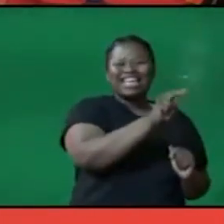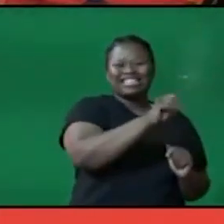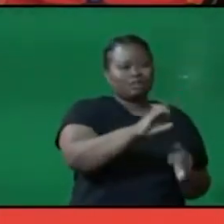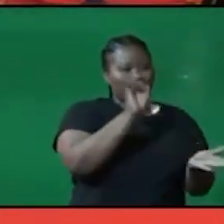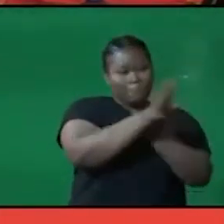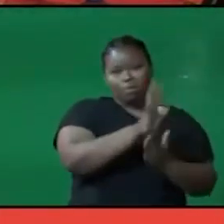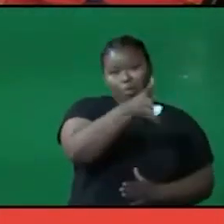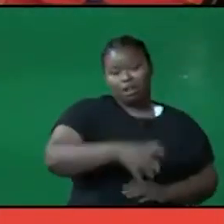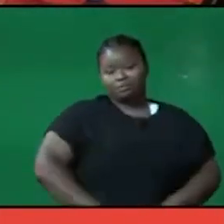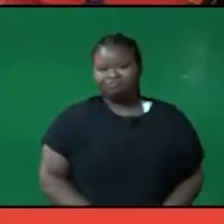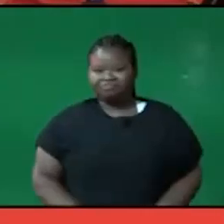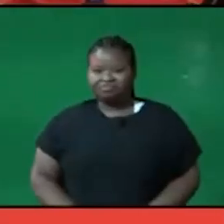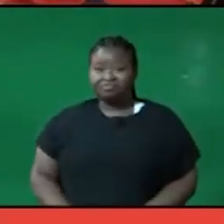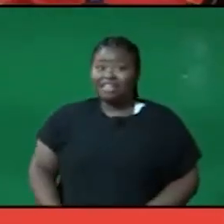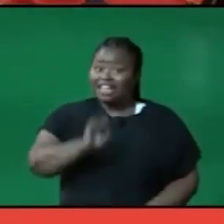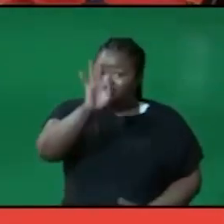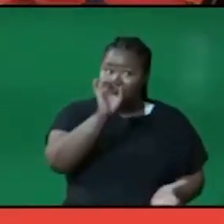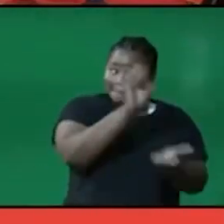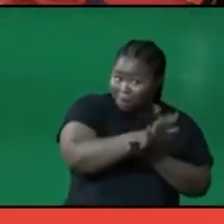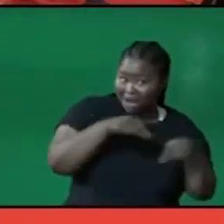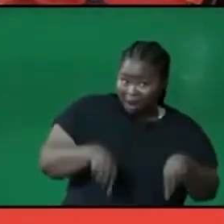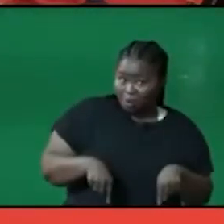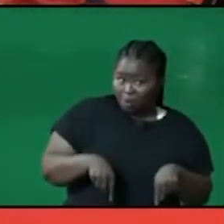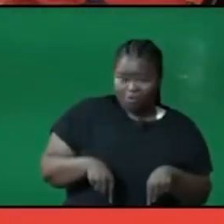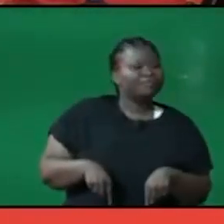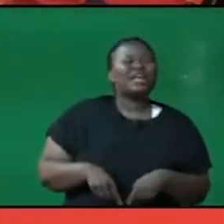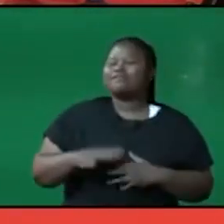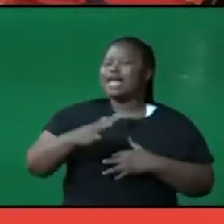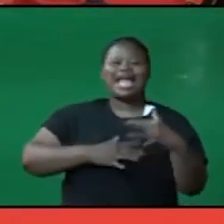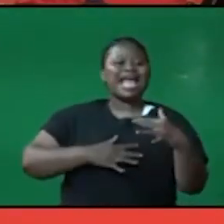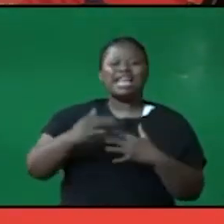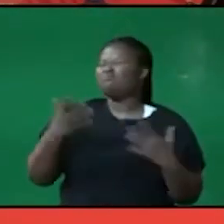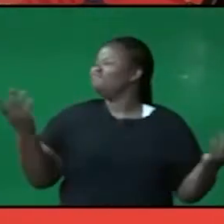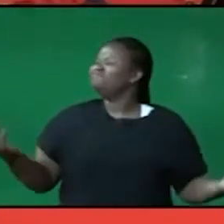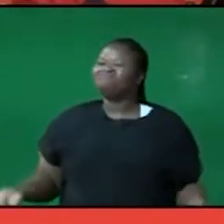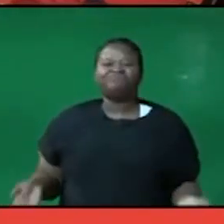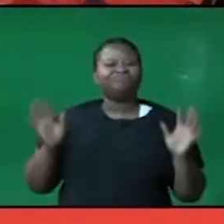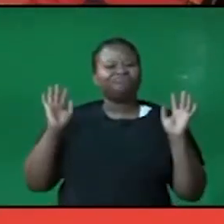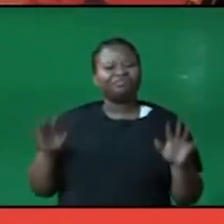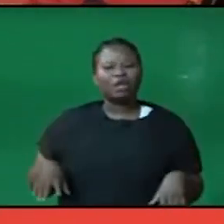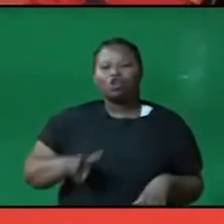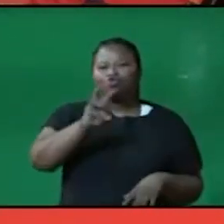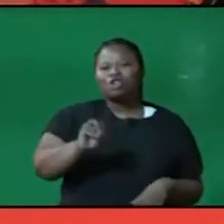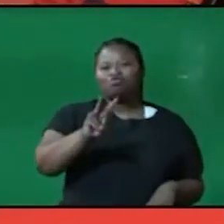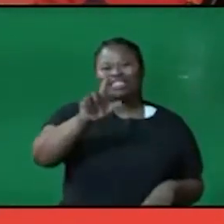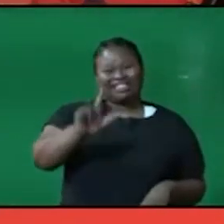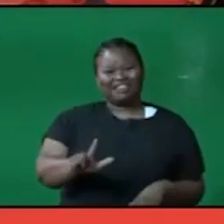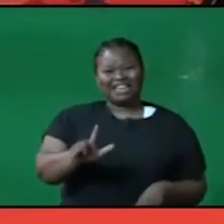him. And if he's not removed now, anyway, he's going to